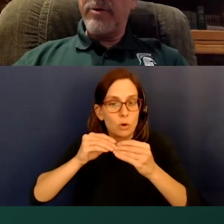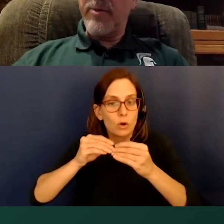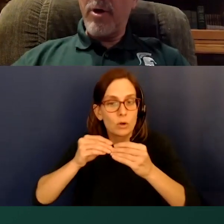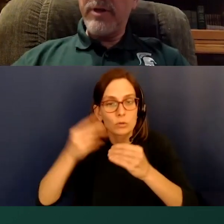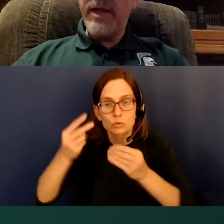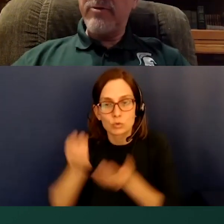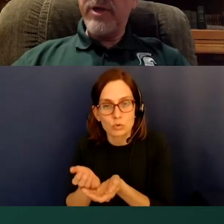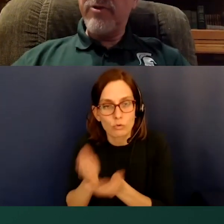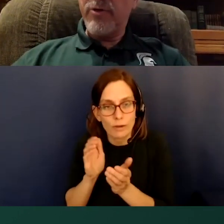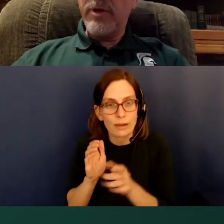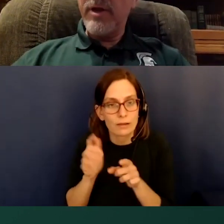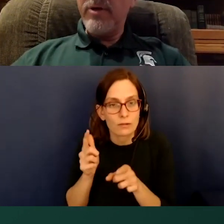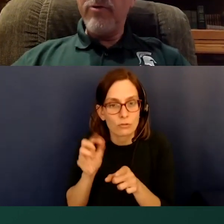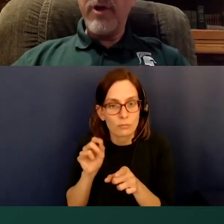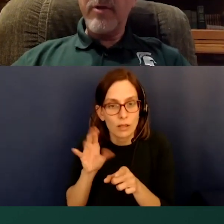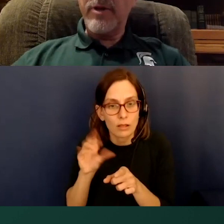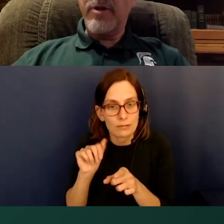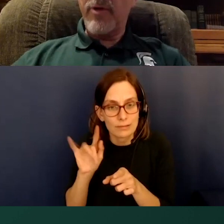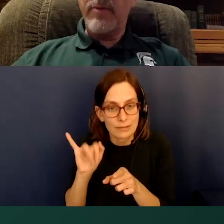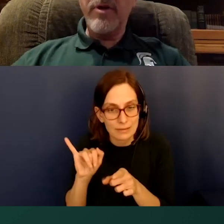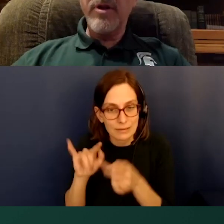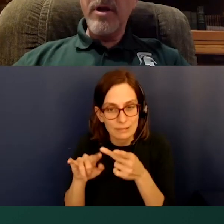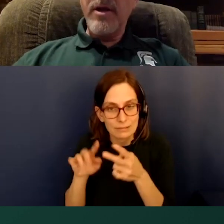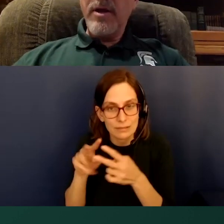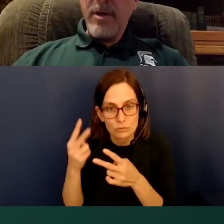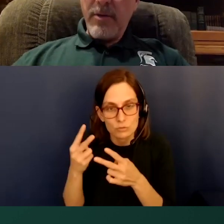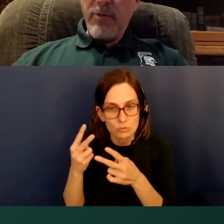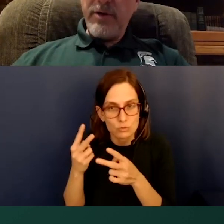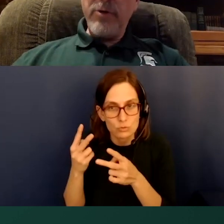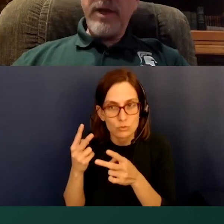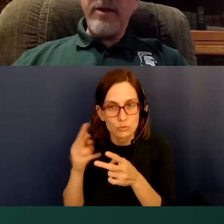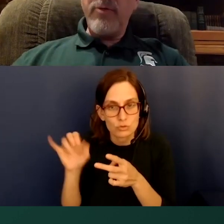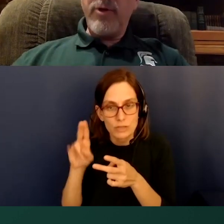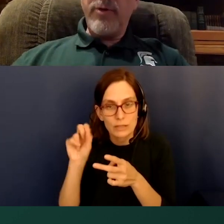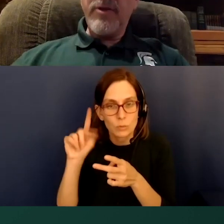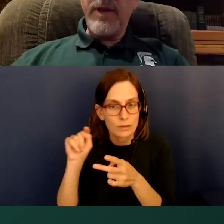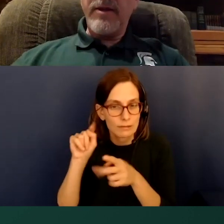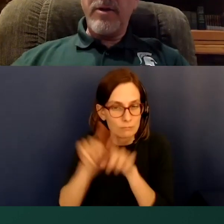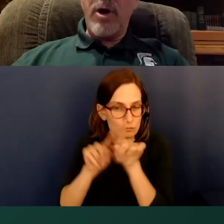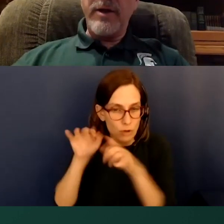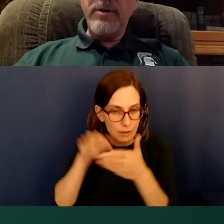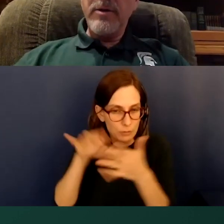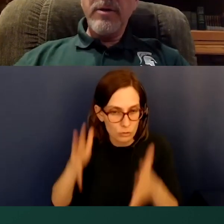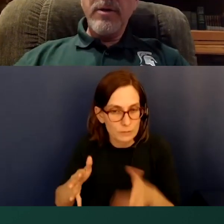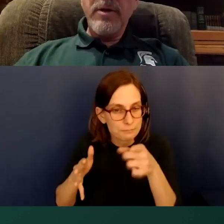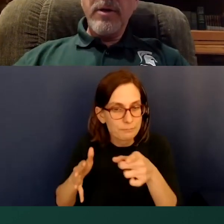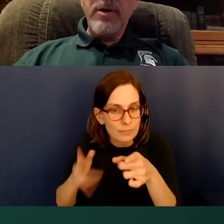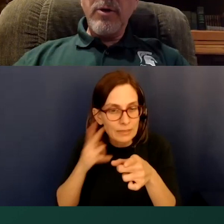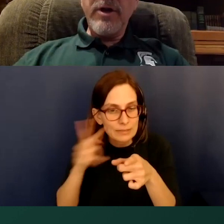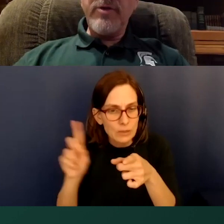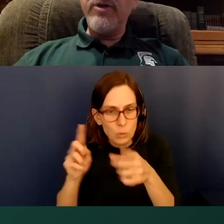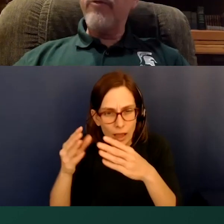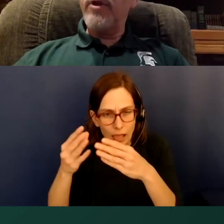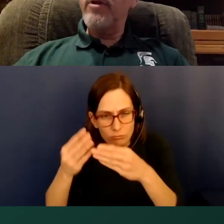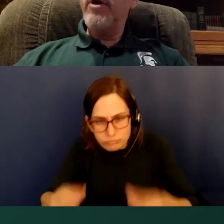is Grimaldi and Riccioli, two Jesuit astronomers. When you look at where this thing has gone,